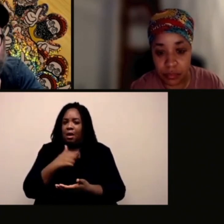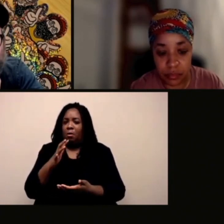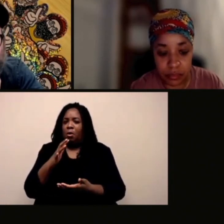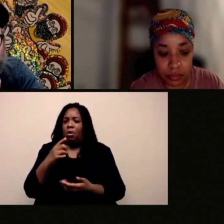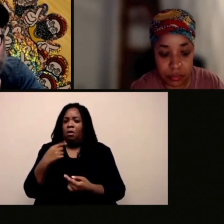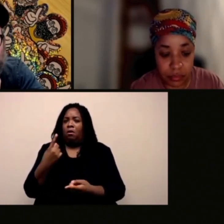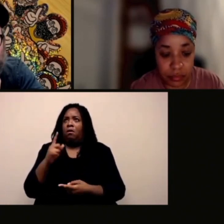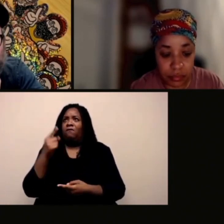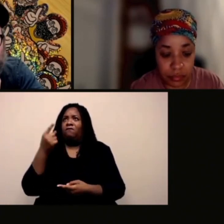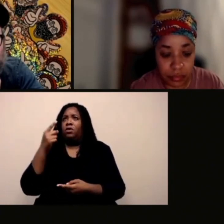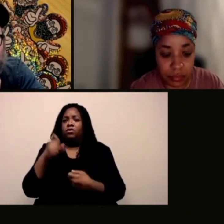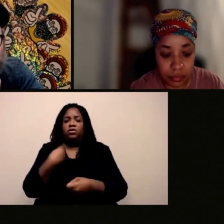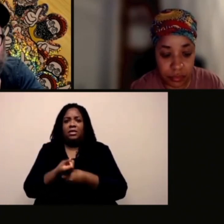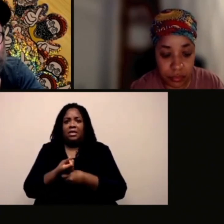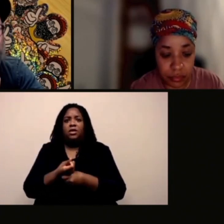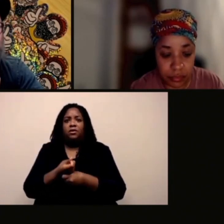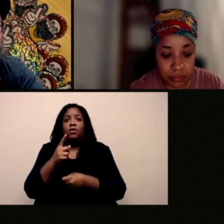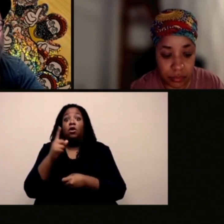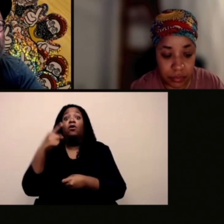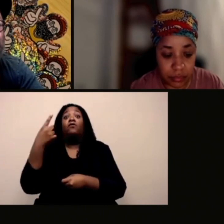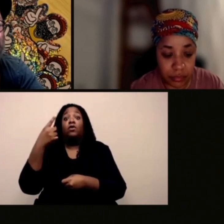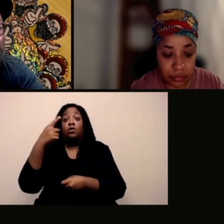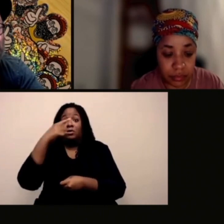in their 78-year history.